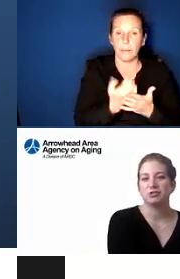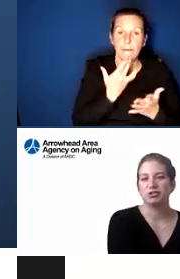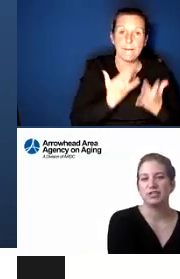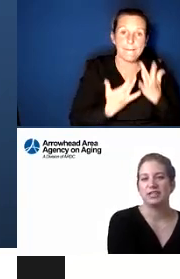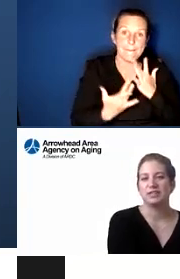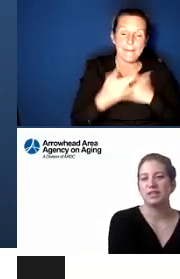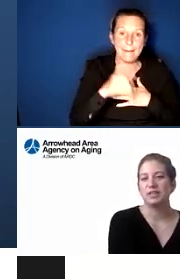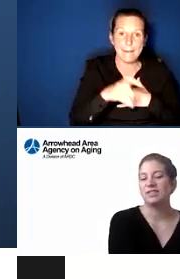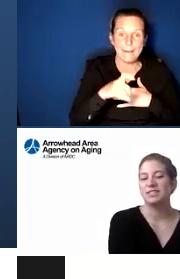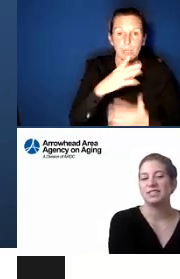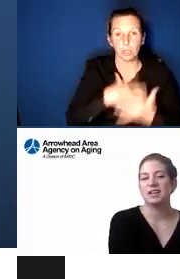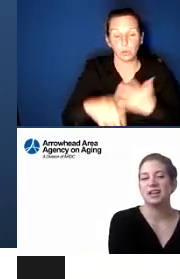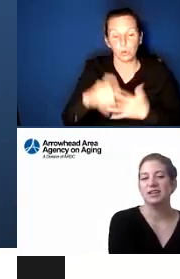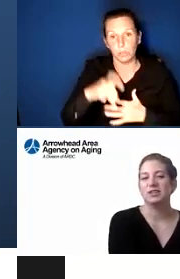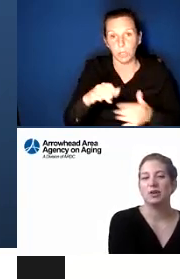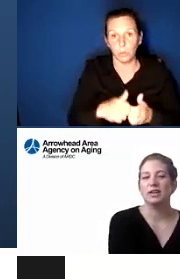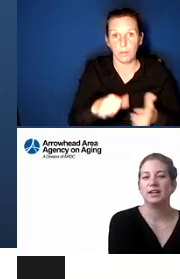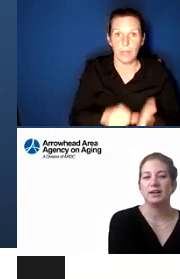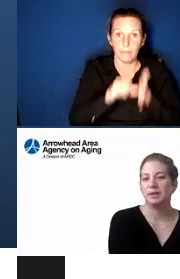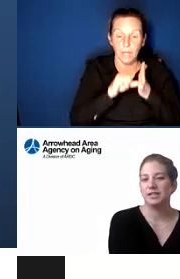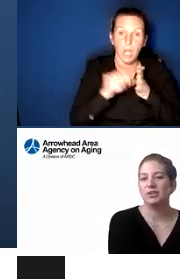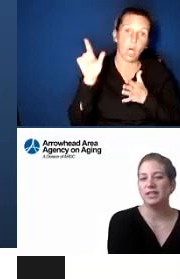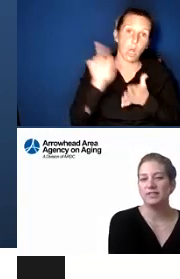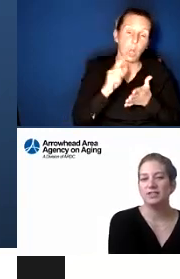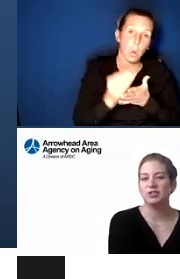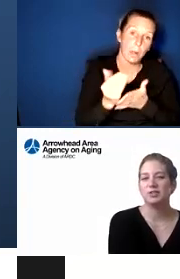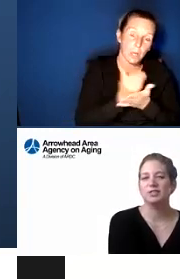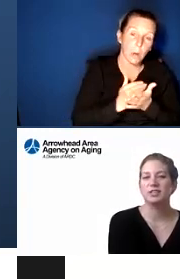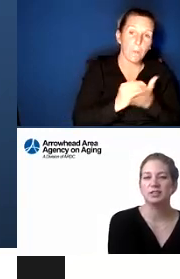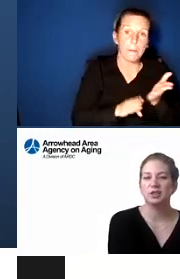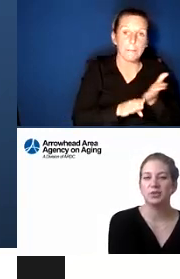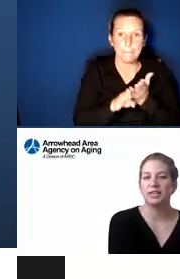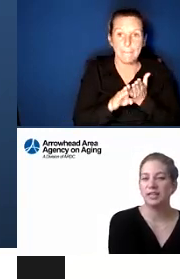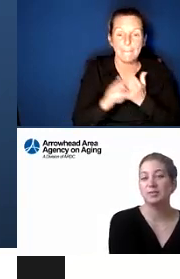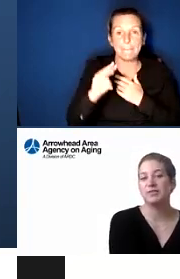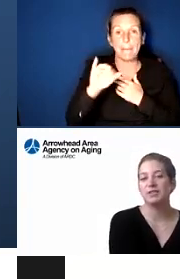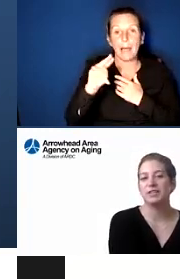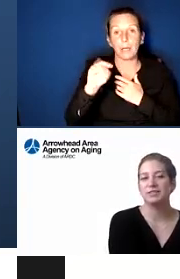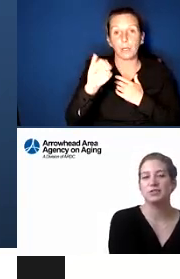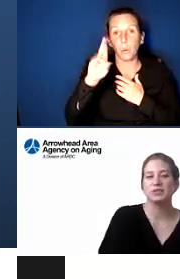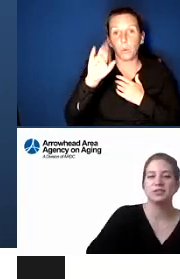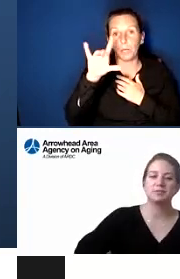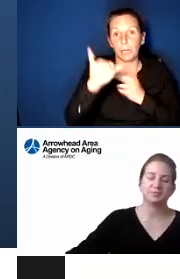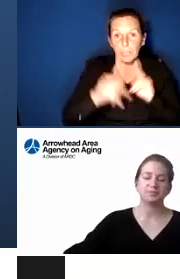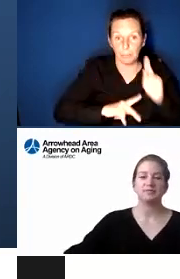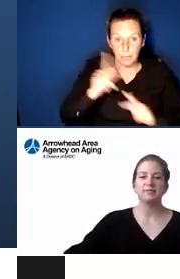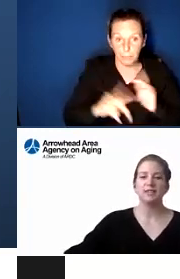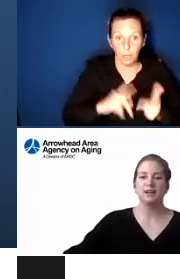and social need, with an emphasis on low-income minority individuals, low-income